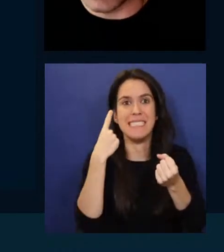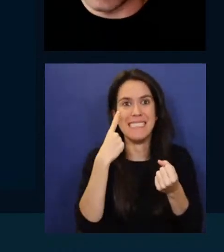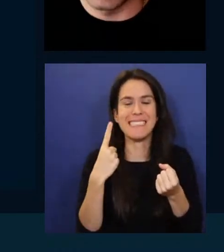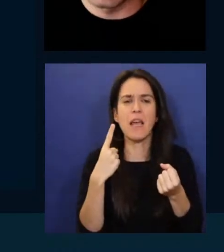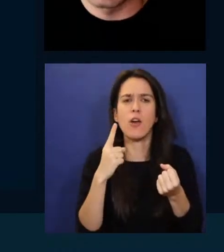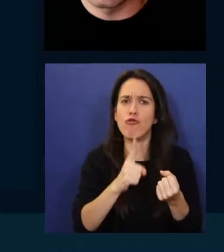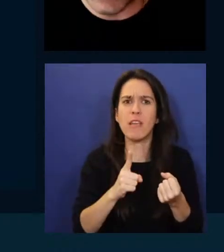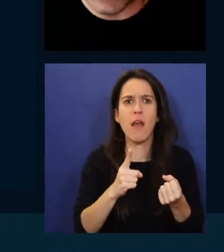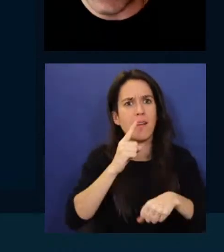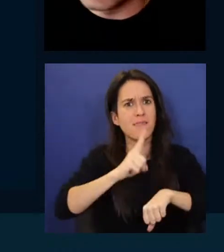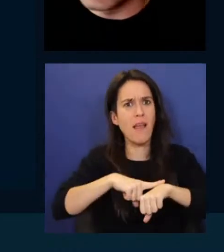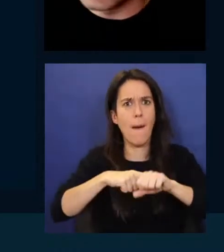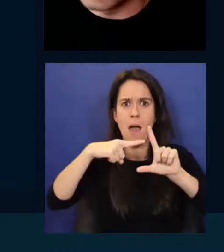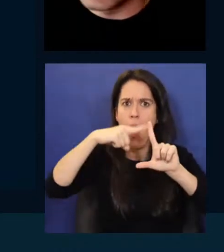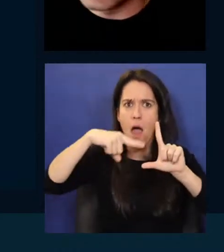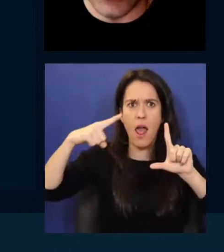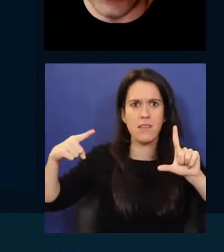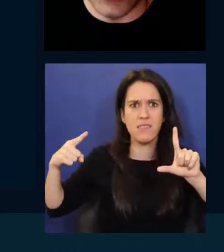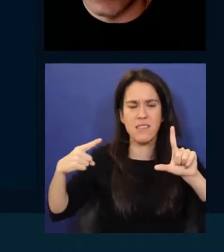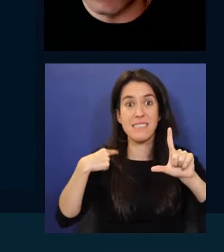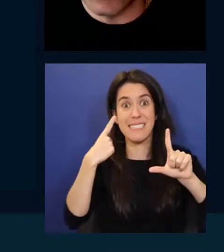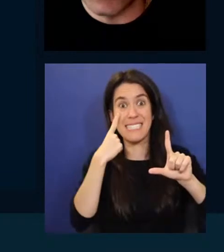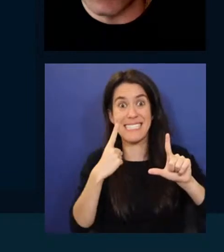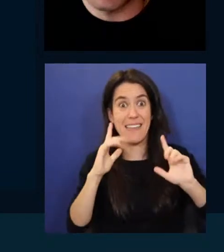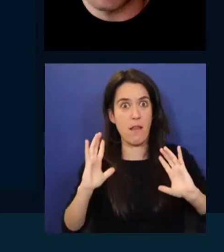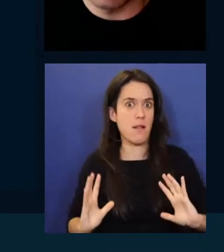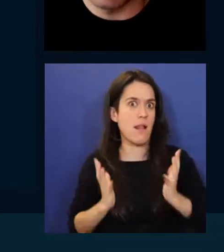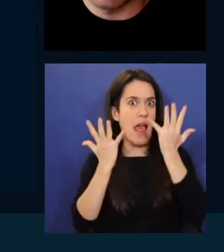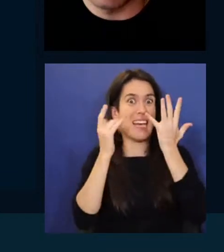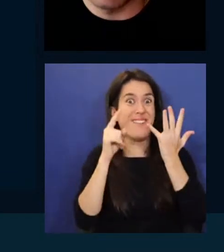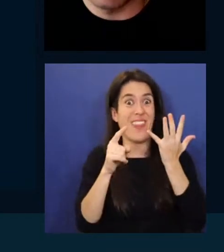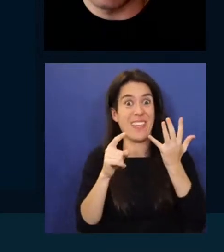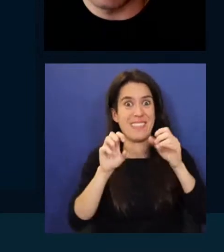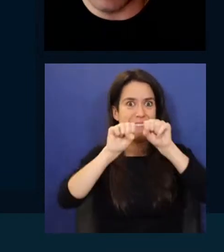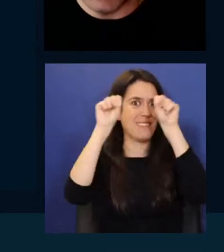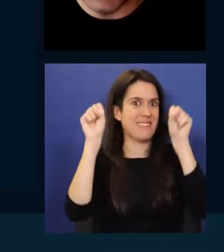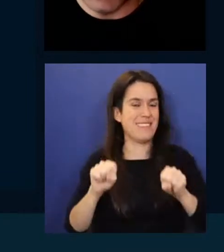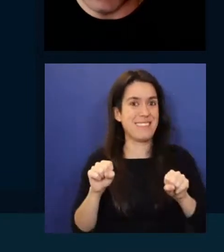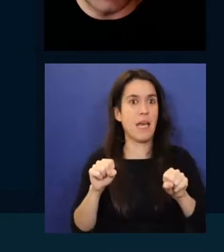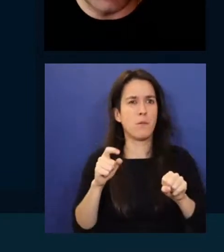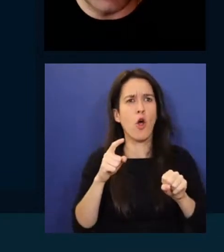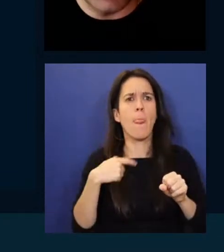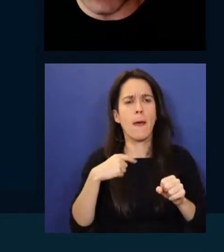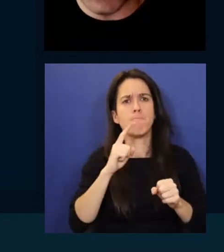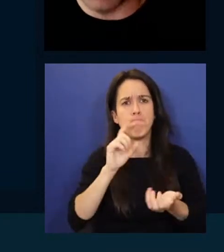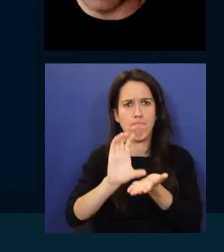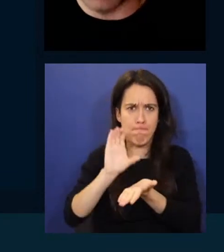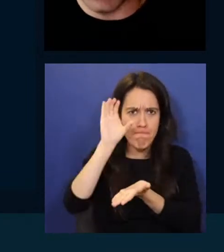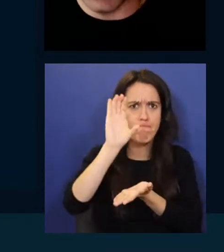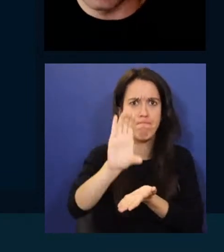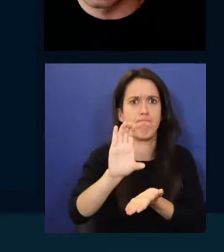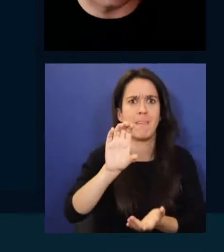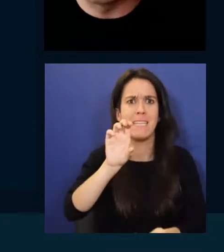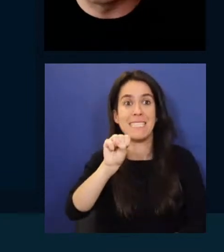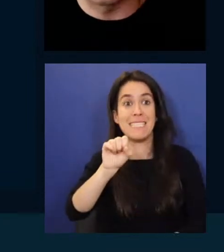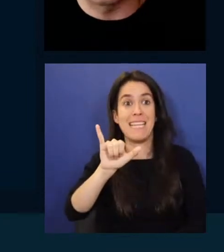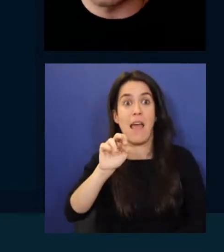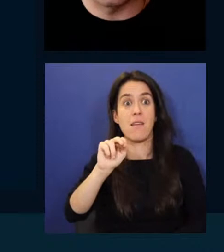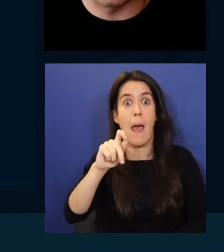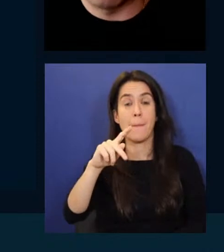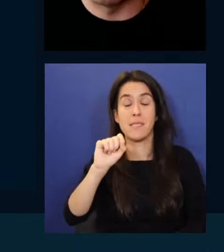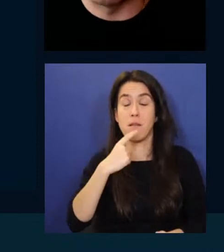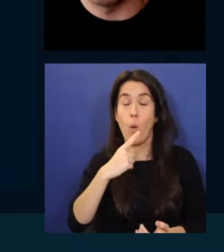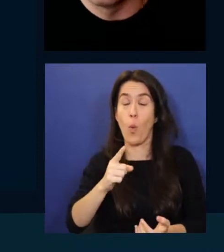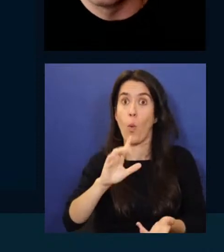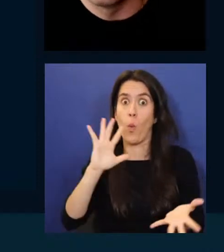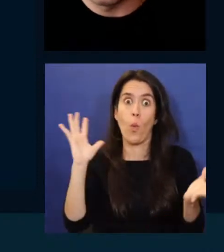analytics, and the lag. The system was just not able to handle that, and so they made a huge bet on Synapse, and it's like significantly changed the game for them.